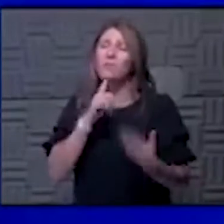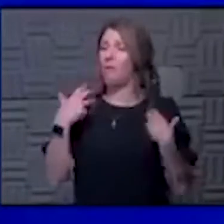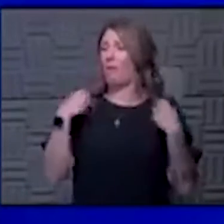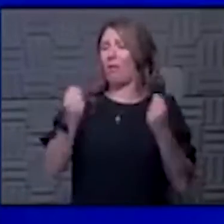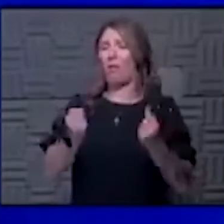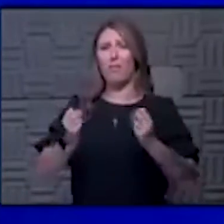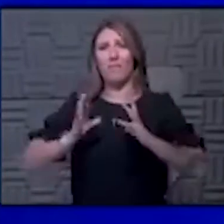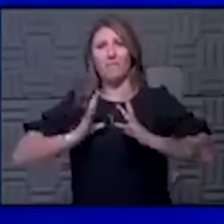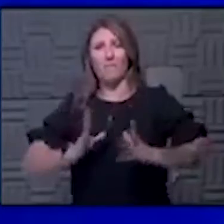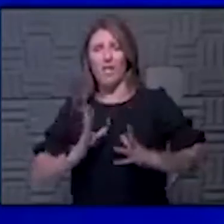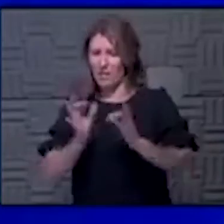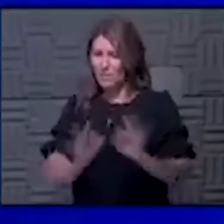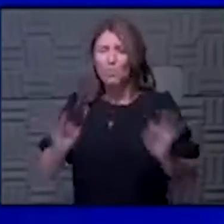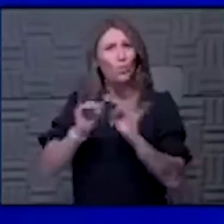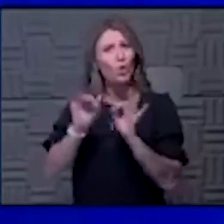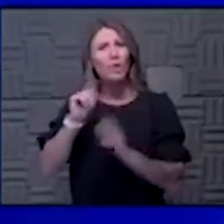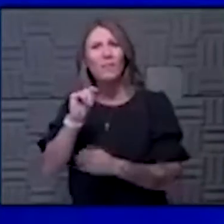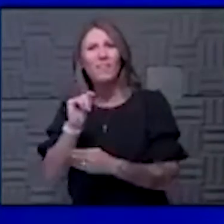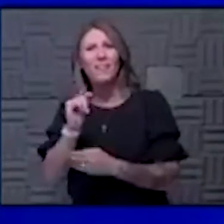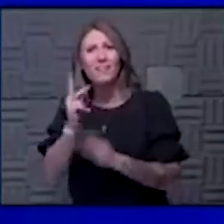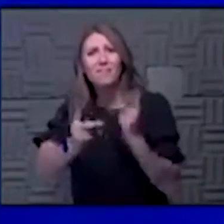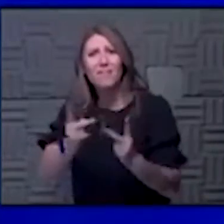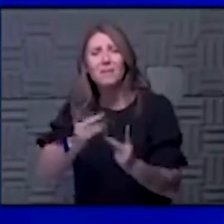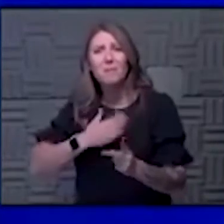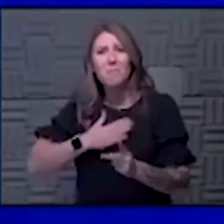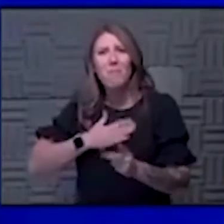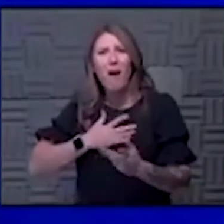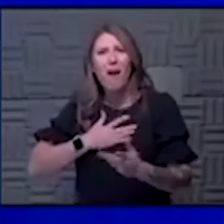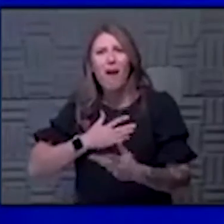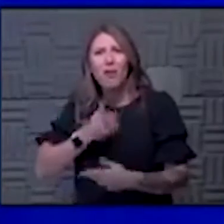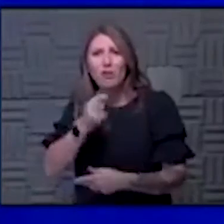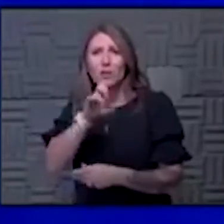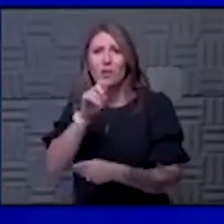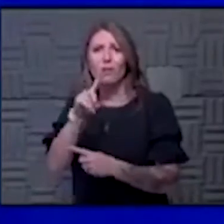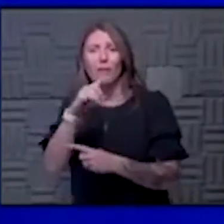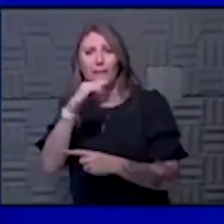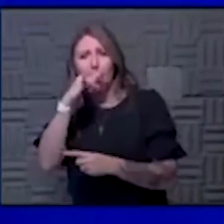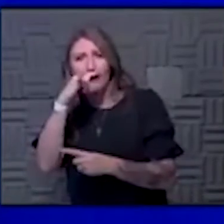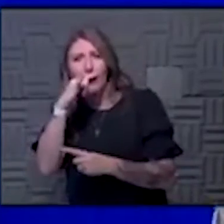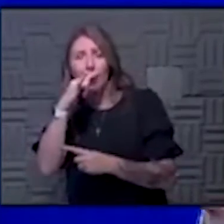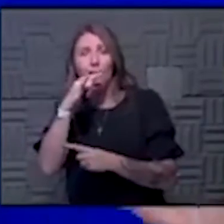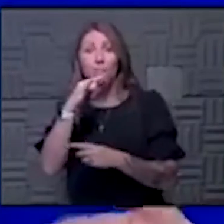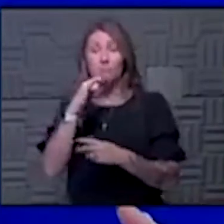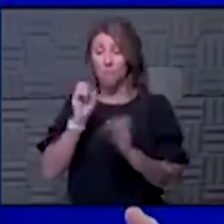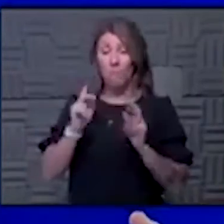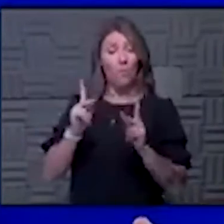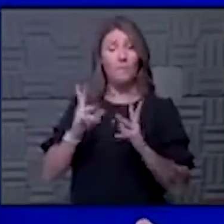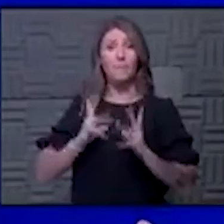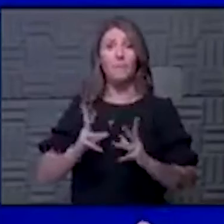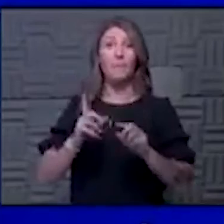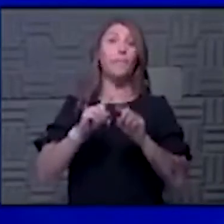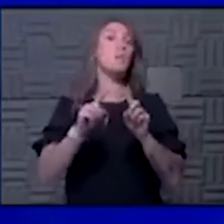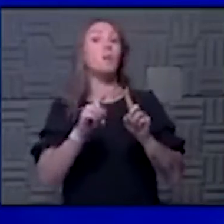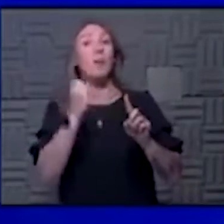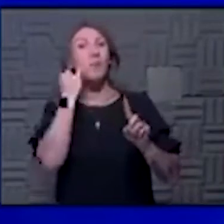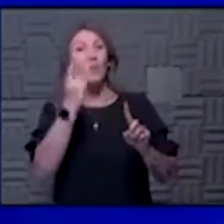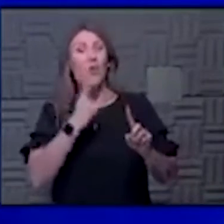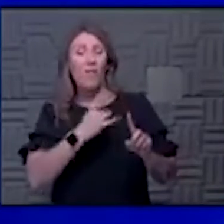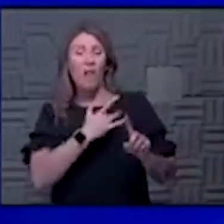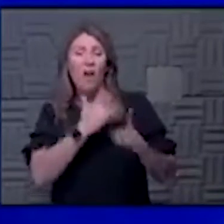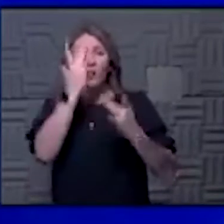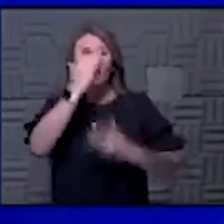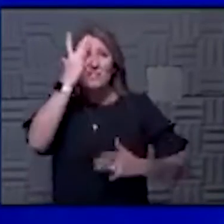be fine, and it's worth it to me to see my grandson or grandchild? Then okay, that's what you're going to do. But if it's not, or if you have underlying chronic heart disease